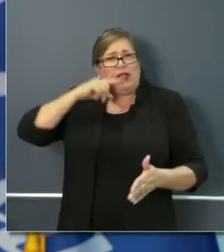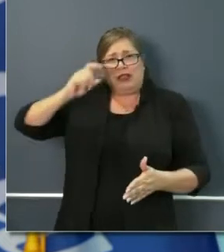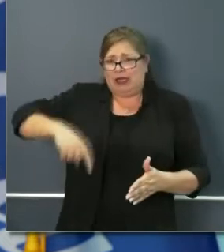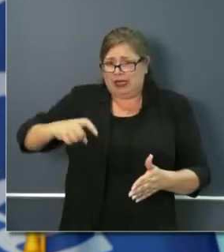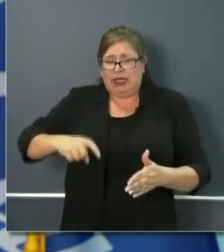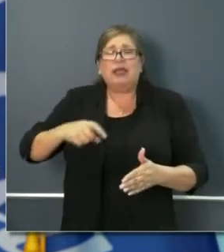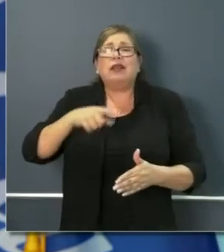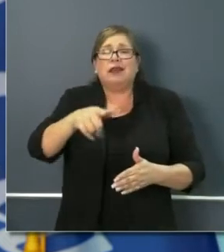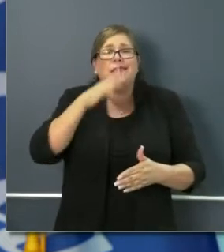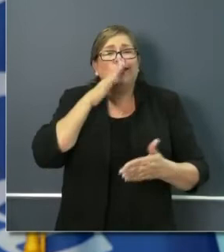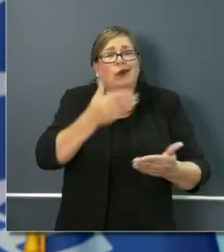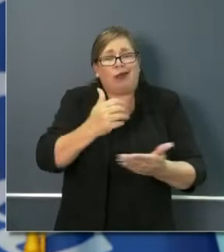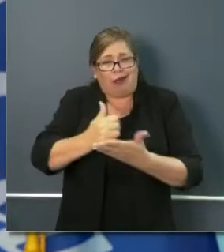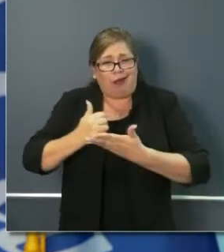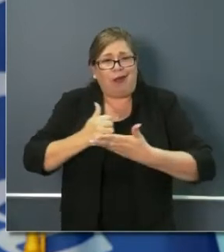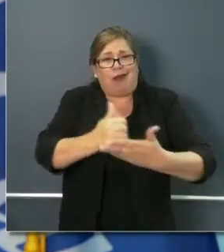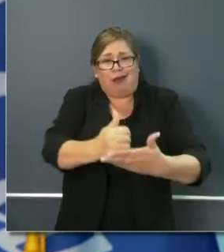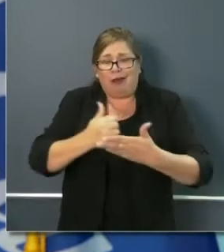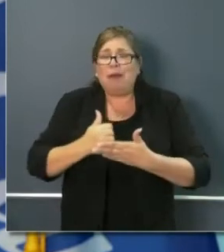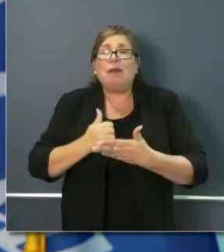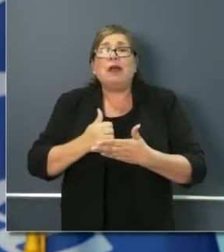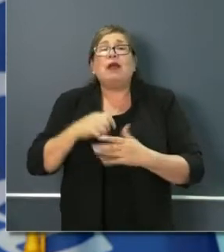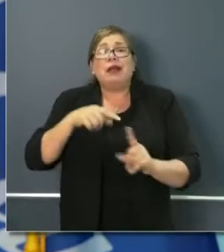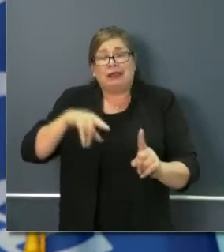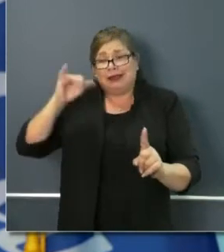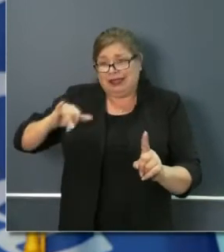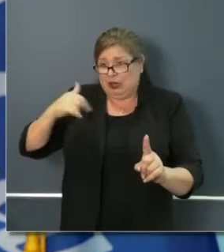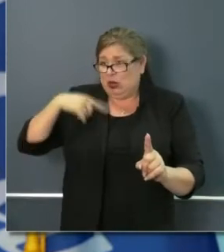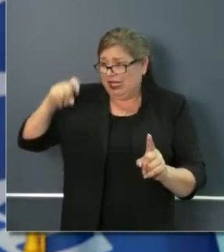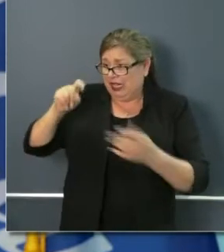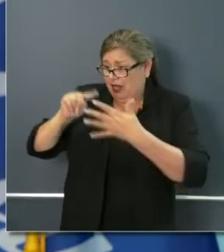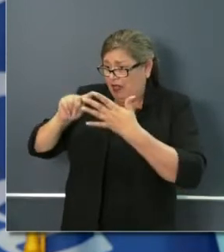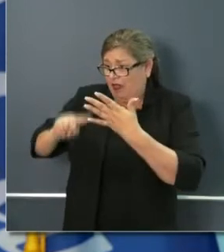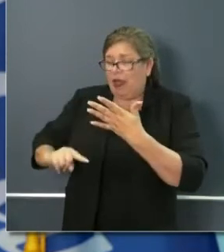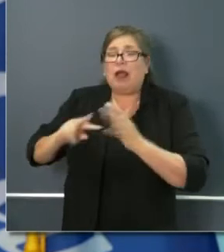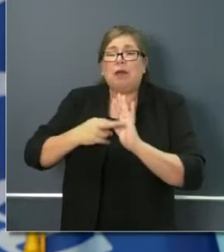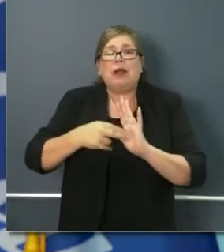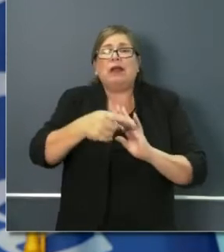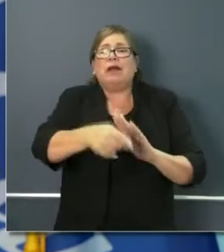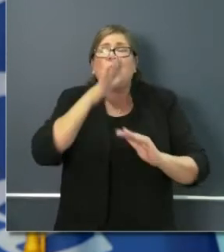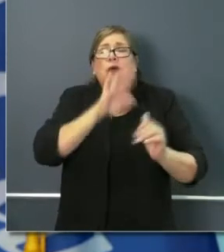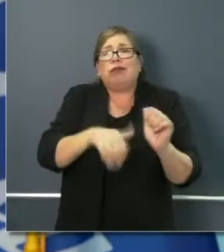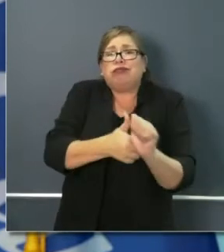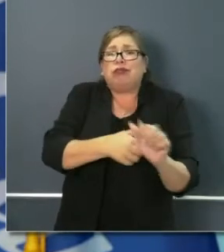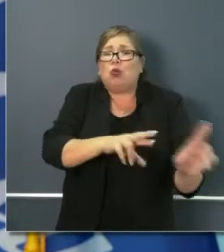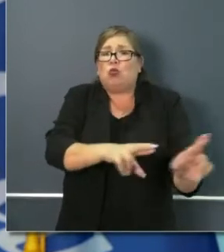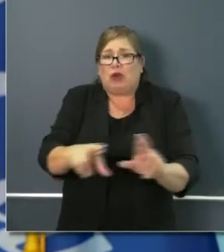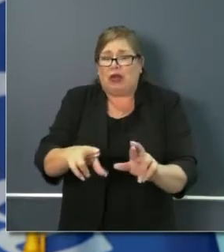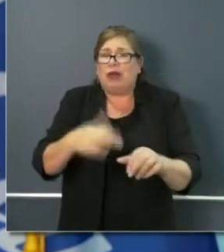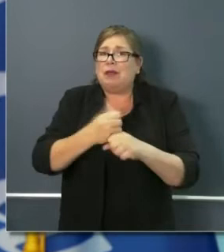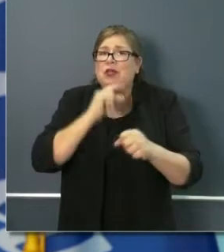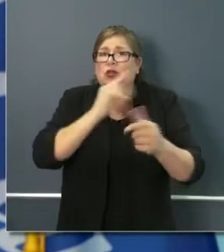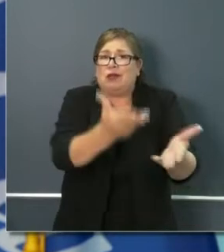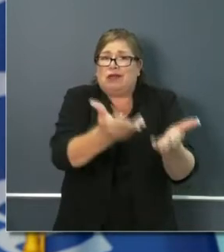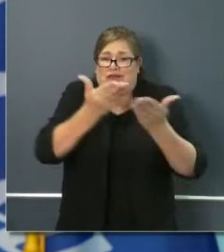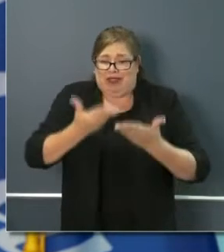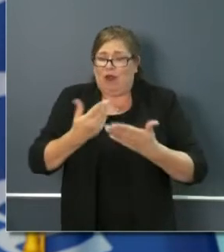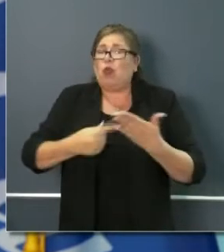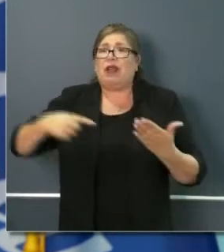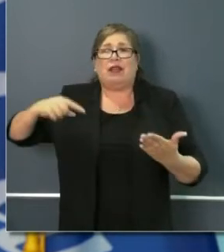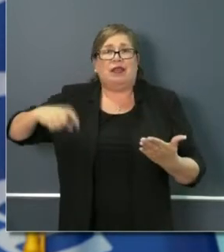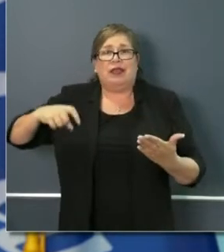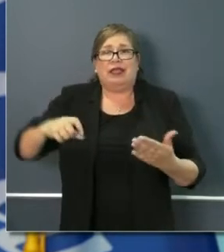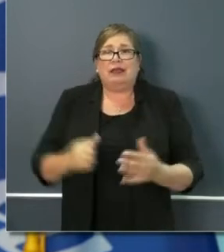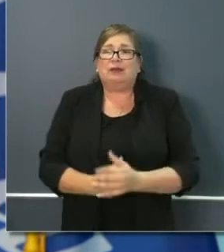together as a community to start building those resources in those databases to ensure that the community members are getting access to services. Our